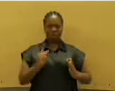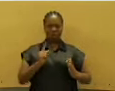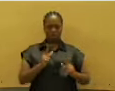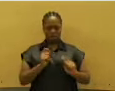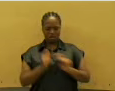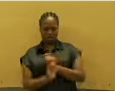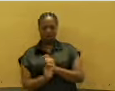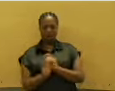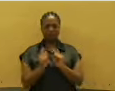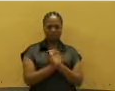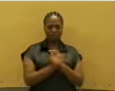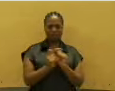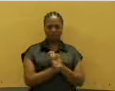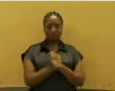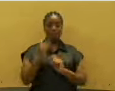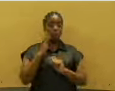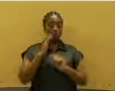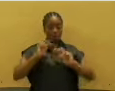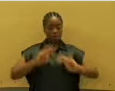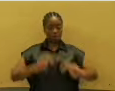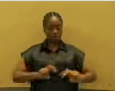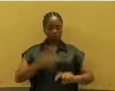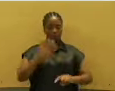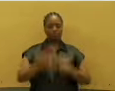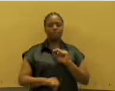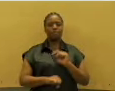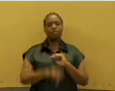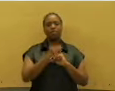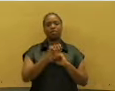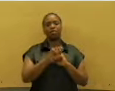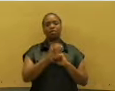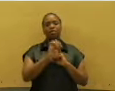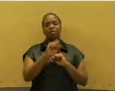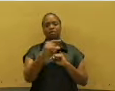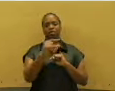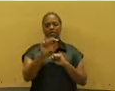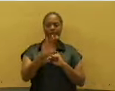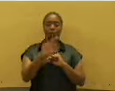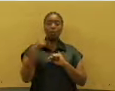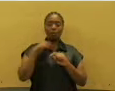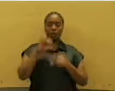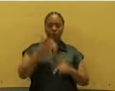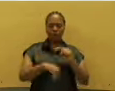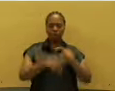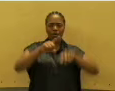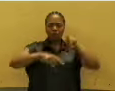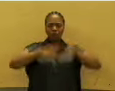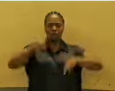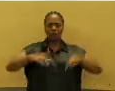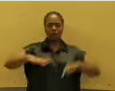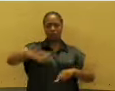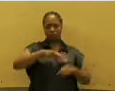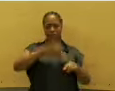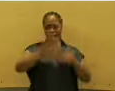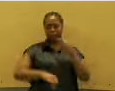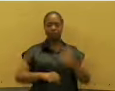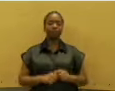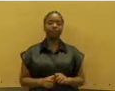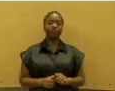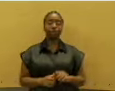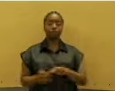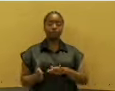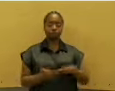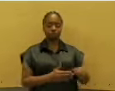when we did research with the SJB, and it's also being explored in different spaces. It also means access to